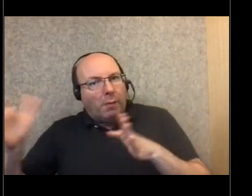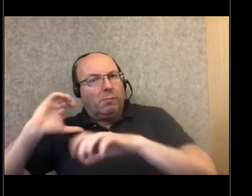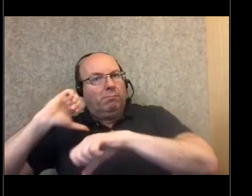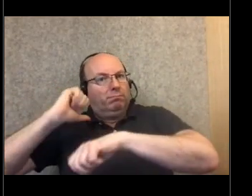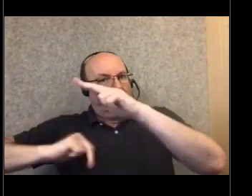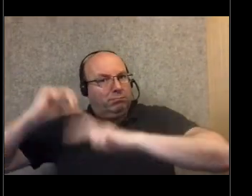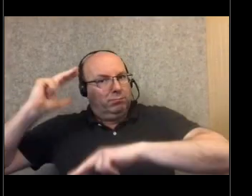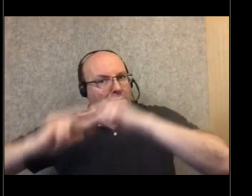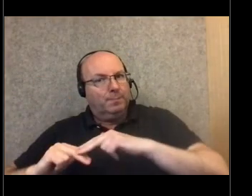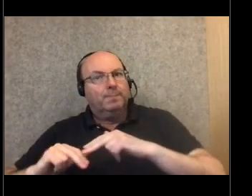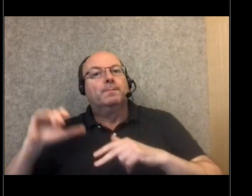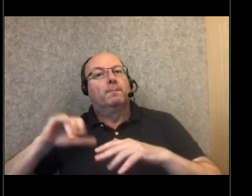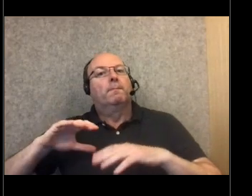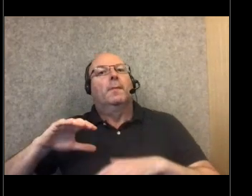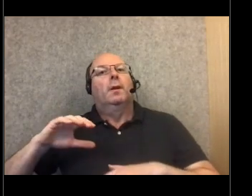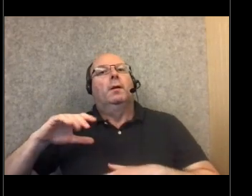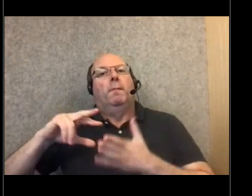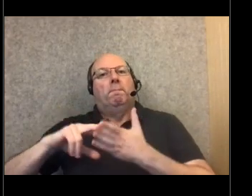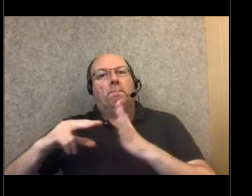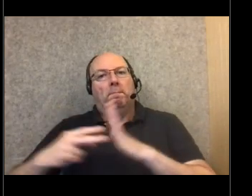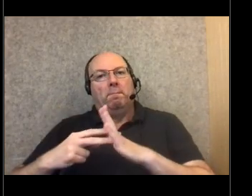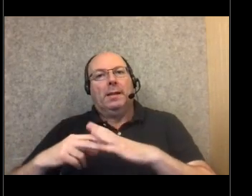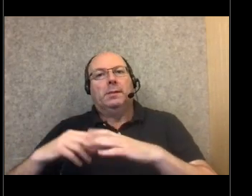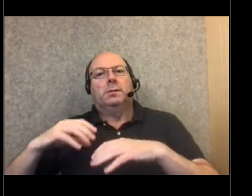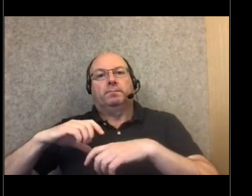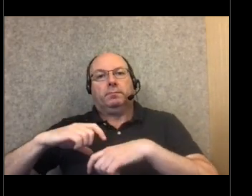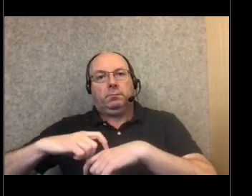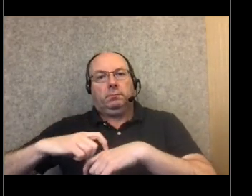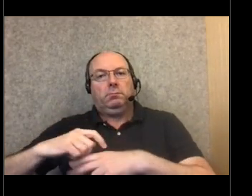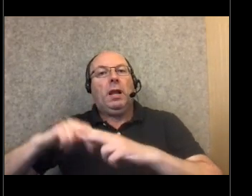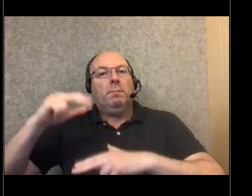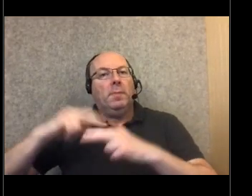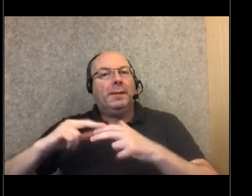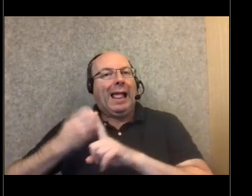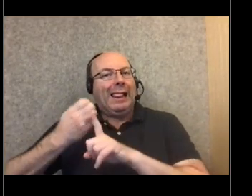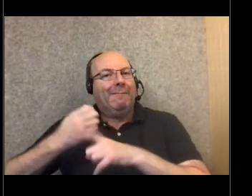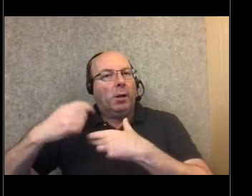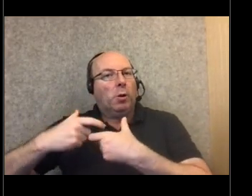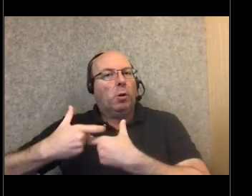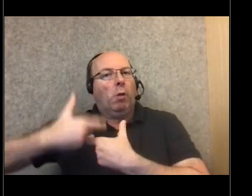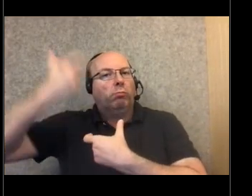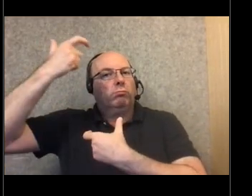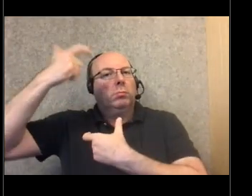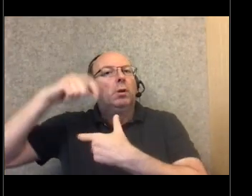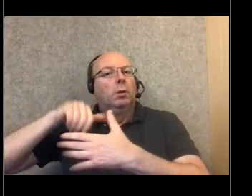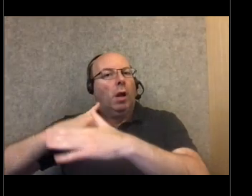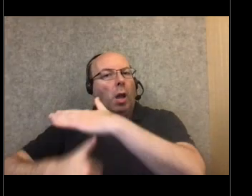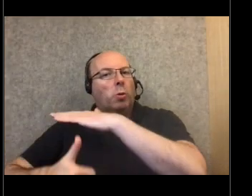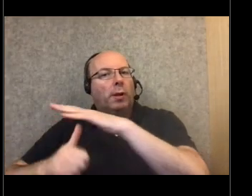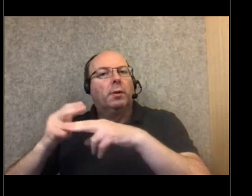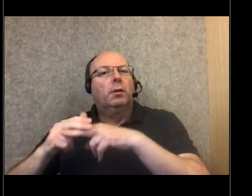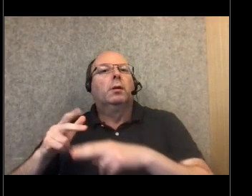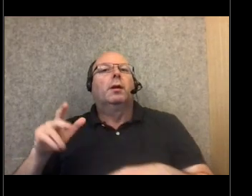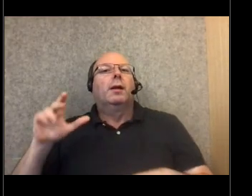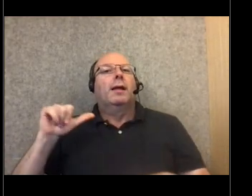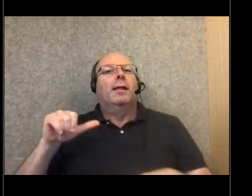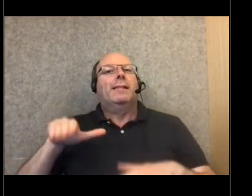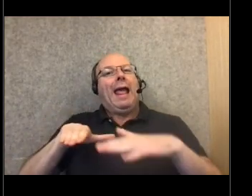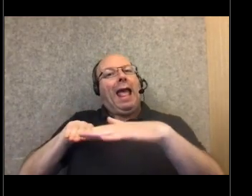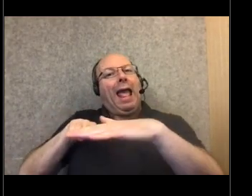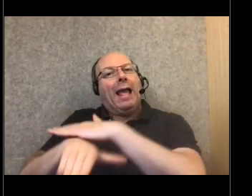entry level of townhouses in elevator buildings be covered by the Act, and the bathroom or powder room on that entry